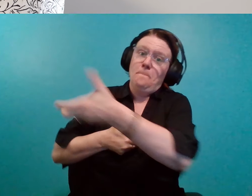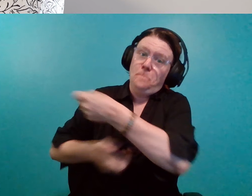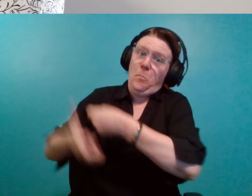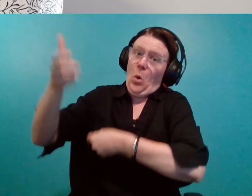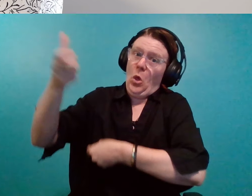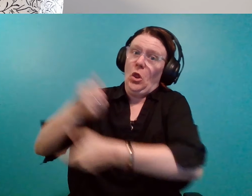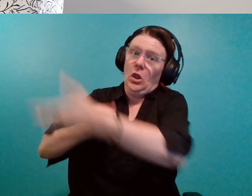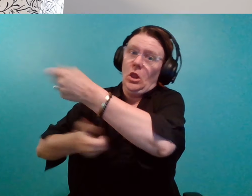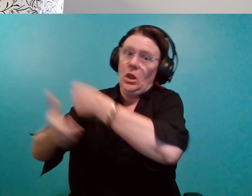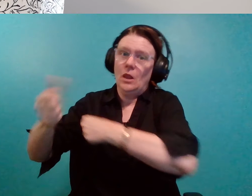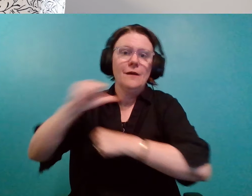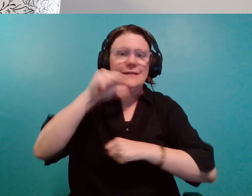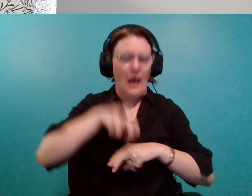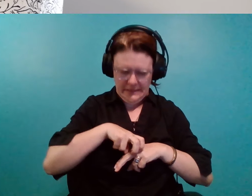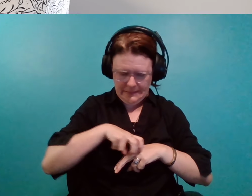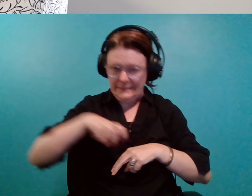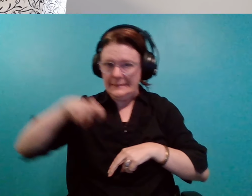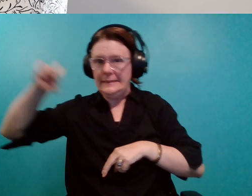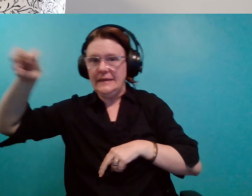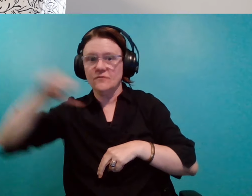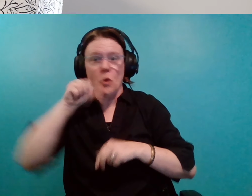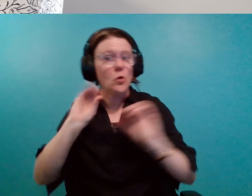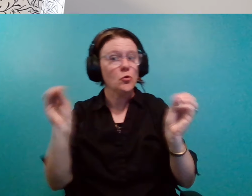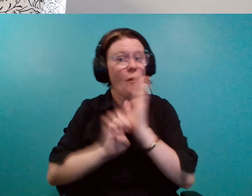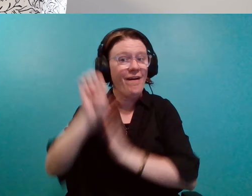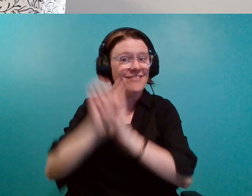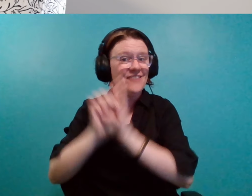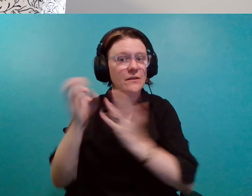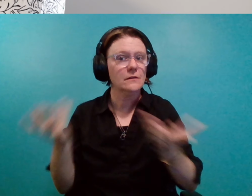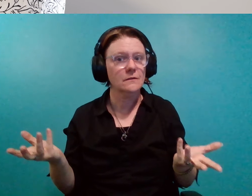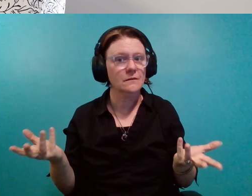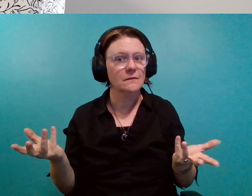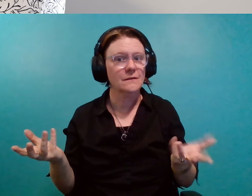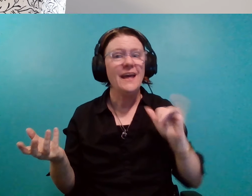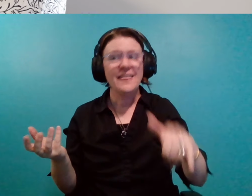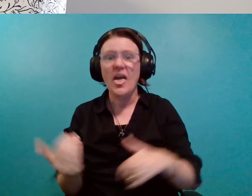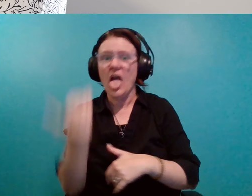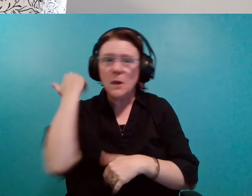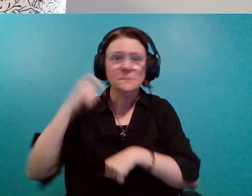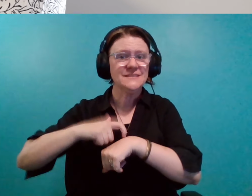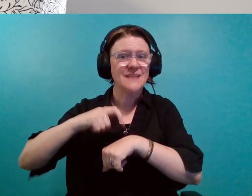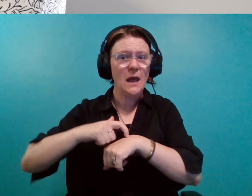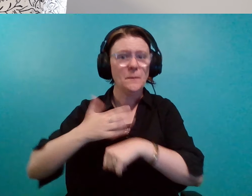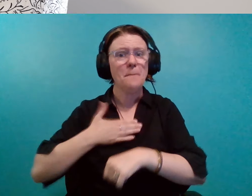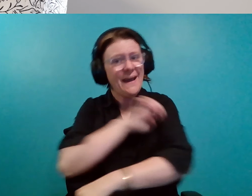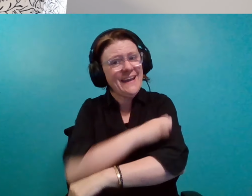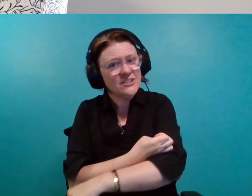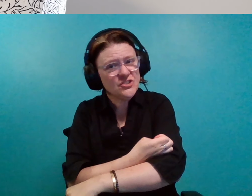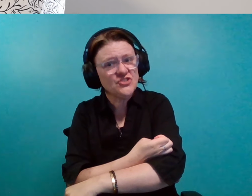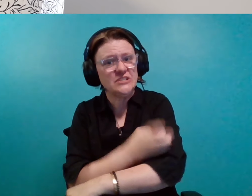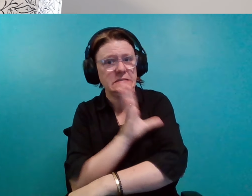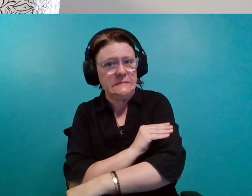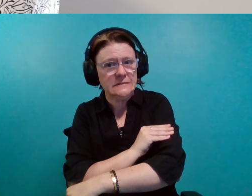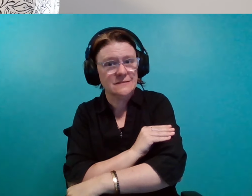the stairs instead of have something that can lift me up it, like that kind of thing, that takes up time, that takes up mental